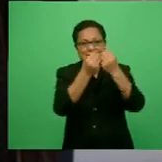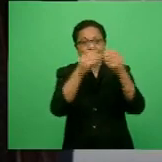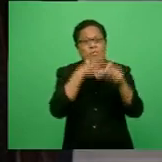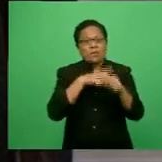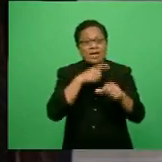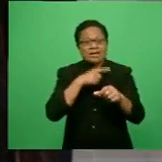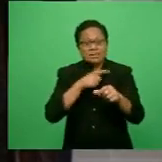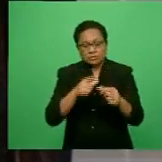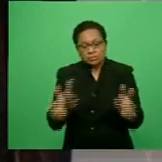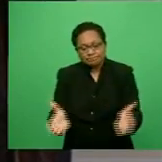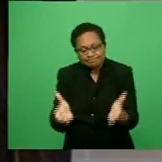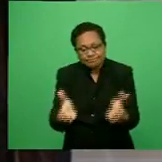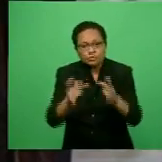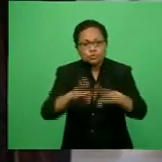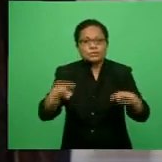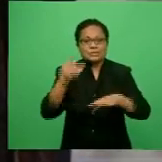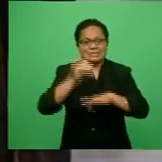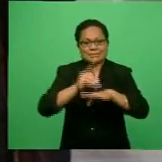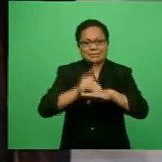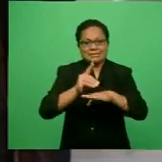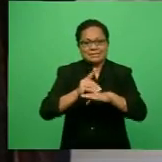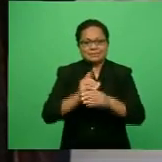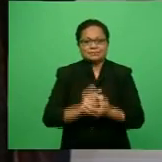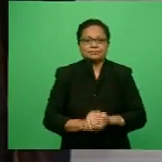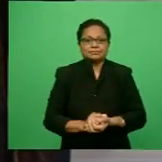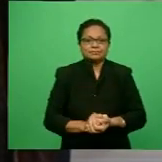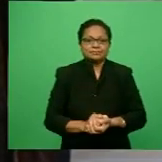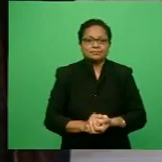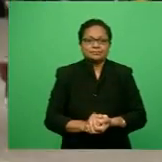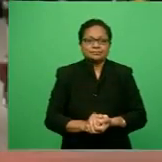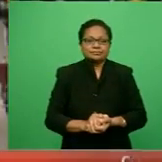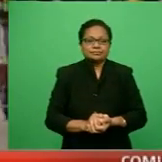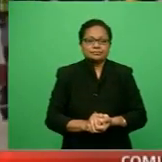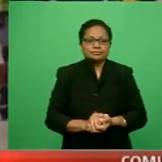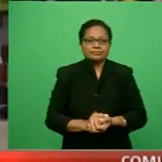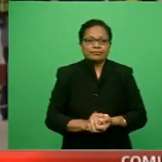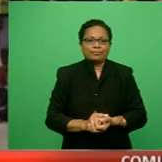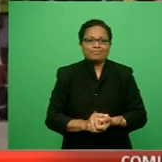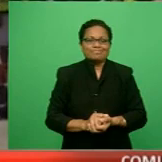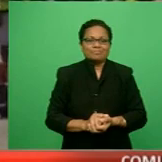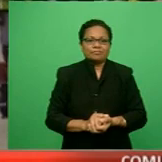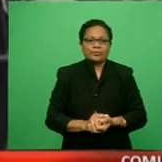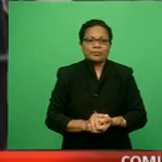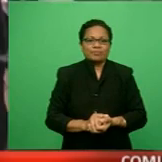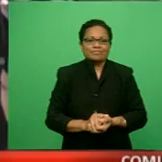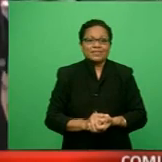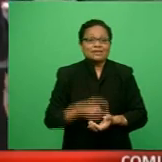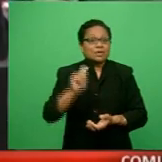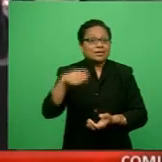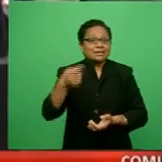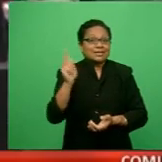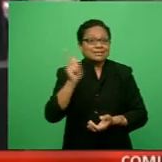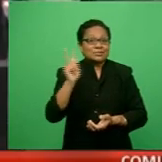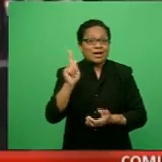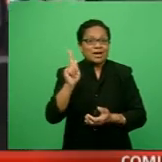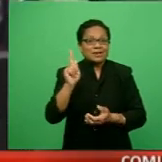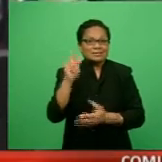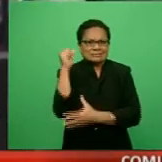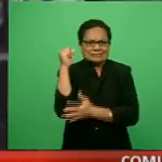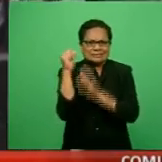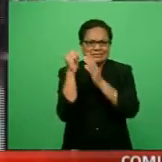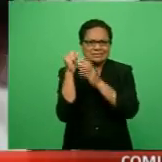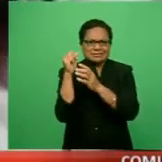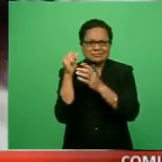disabilities. Josaya Nanunga, FBC News. Up ahead, arm wrestling competition